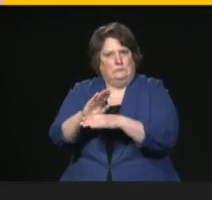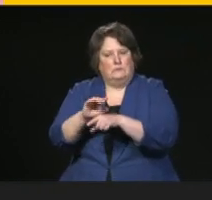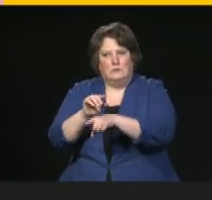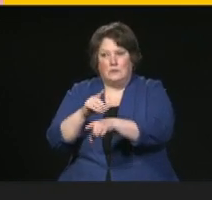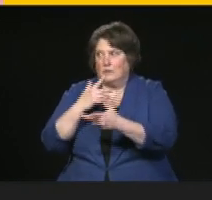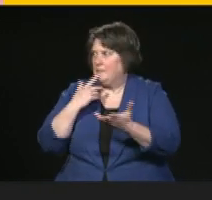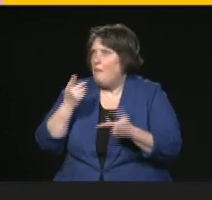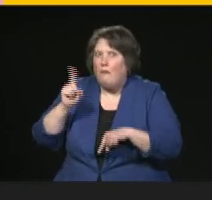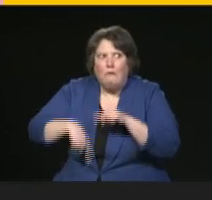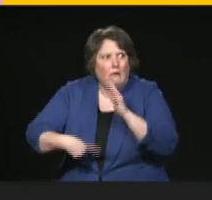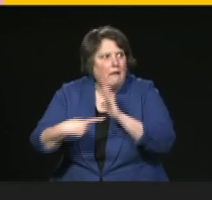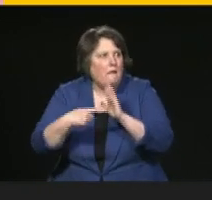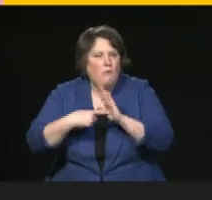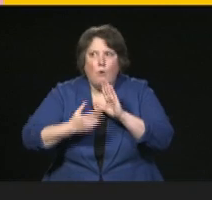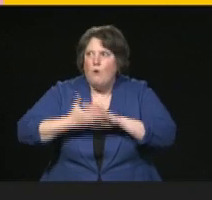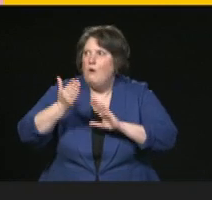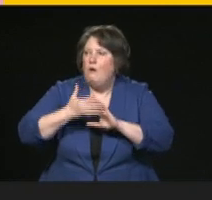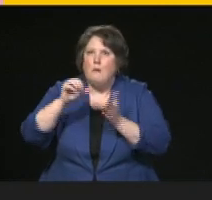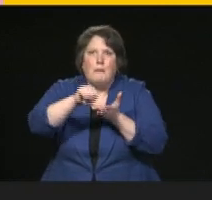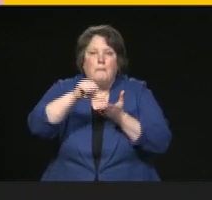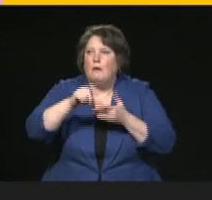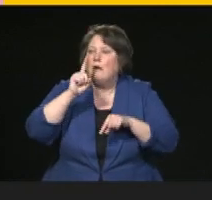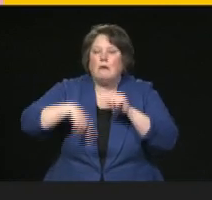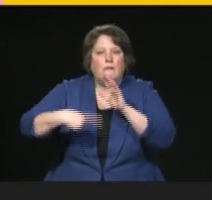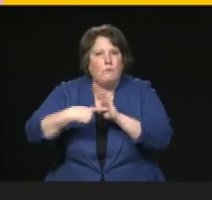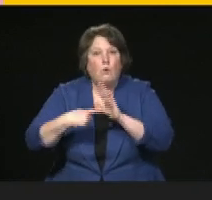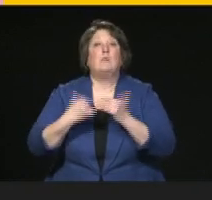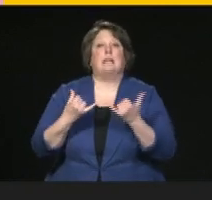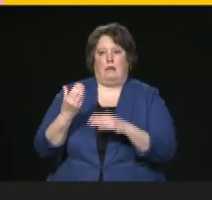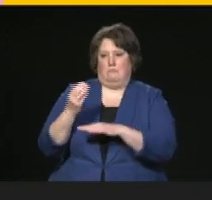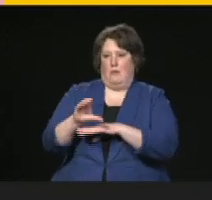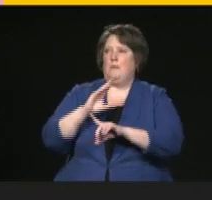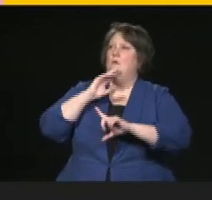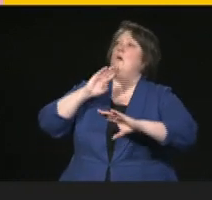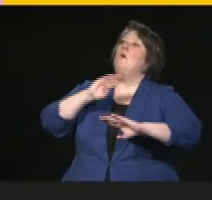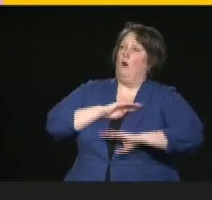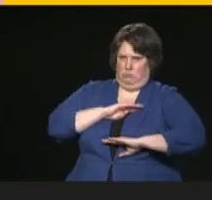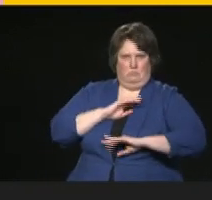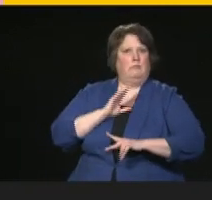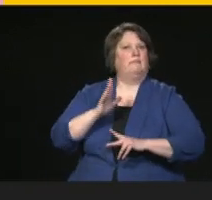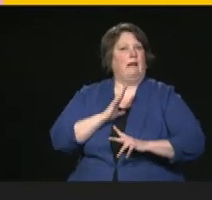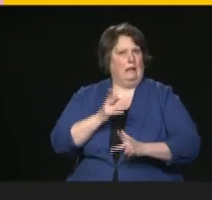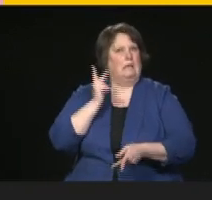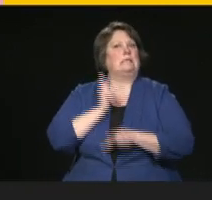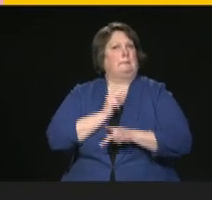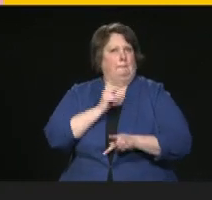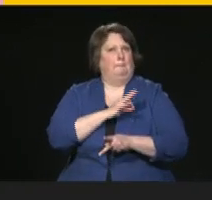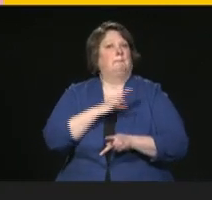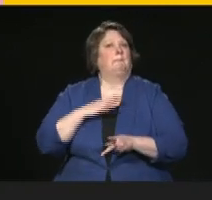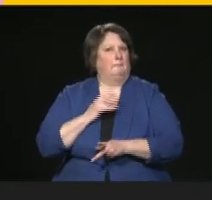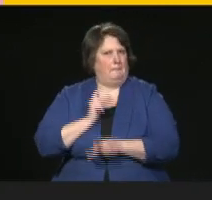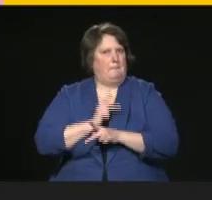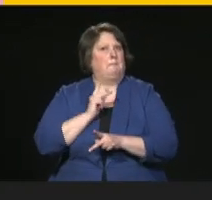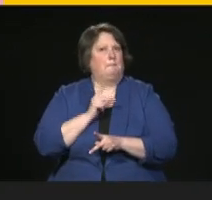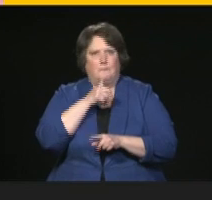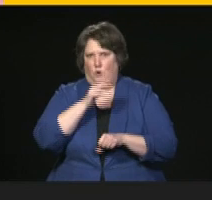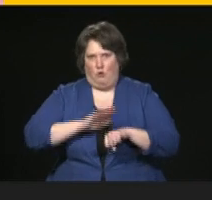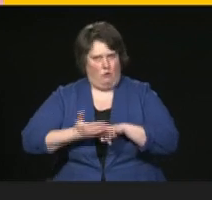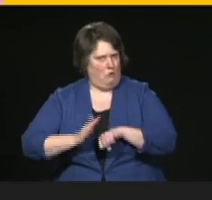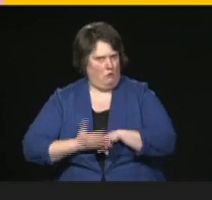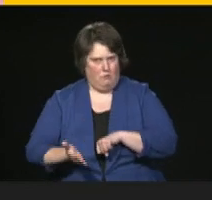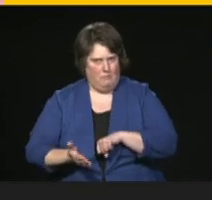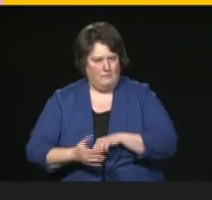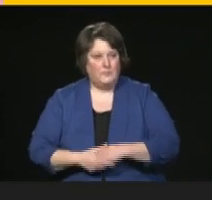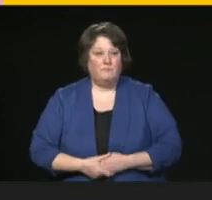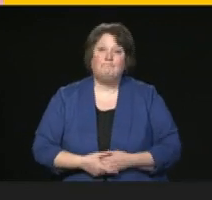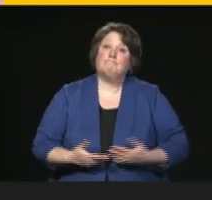this storm. And I do also want to say, this is a difficult situation. We can't